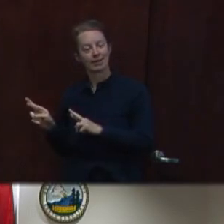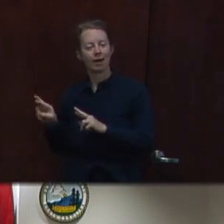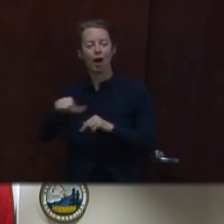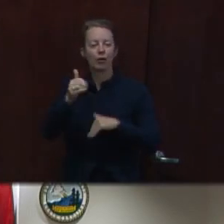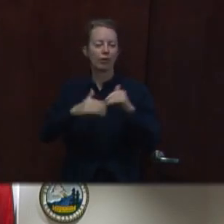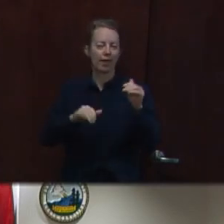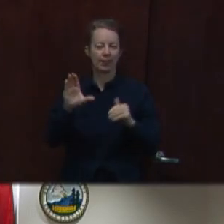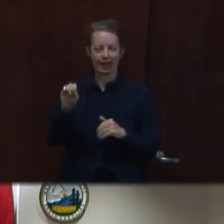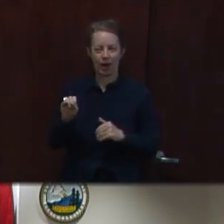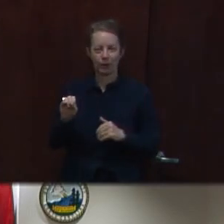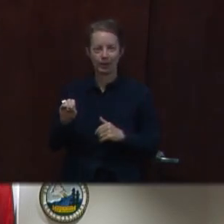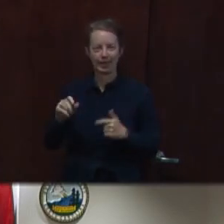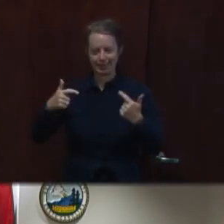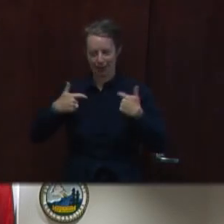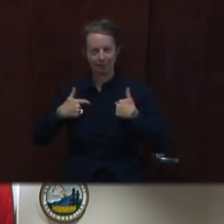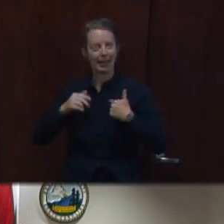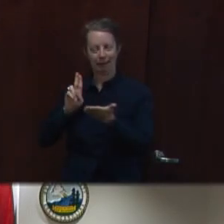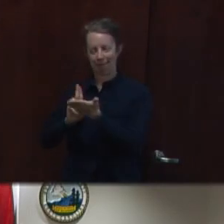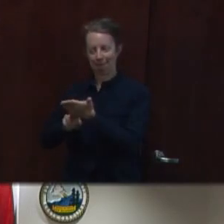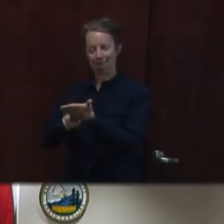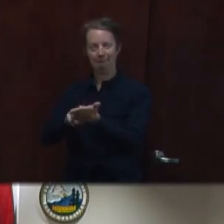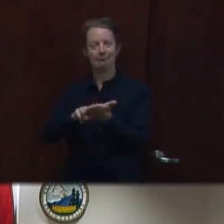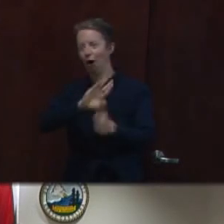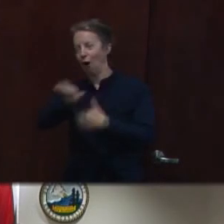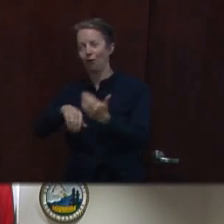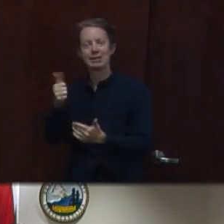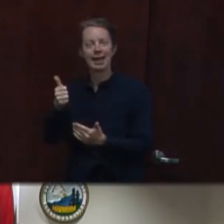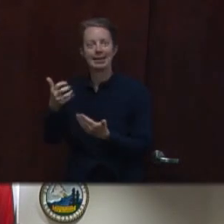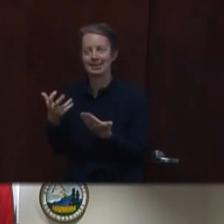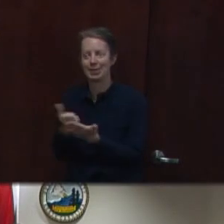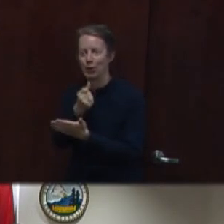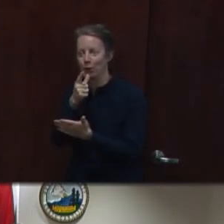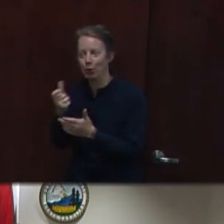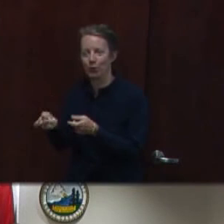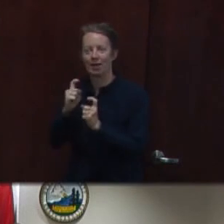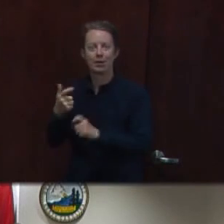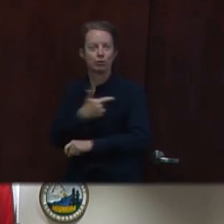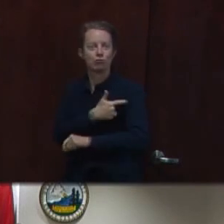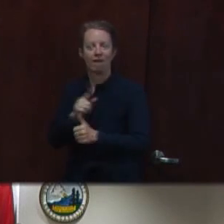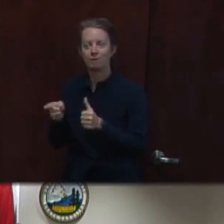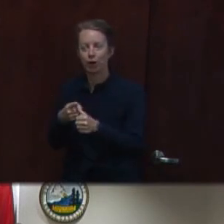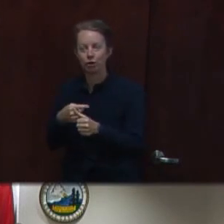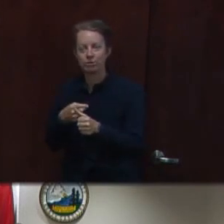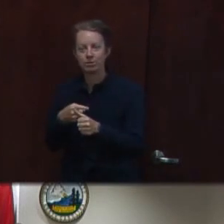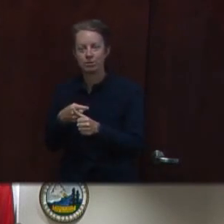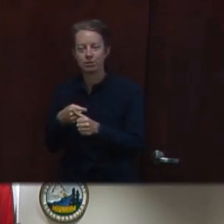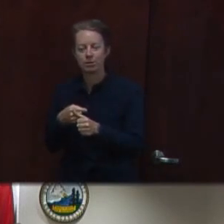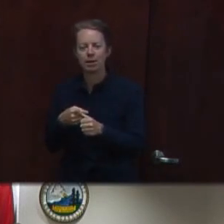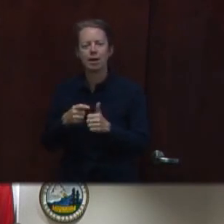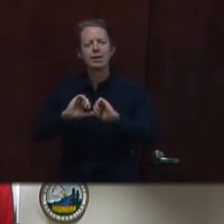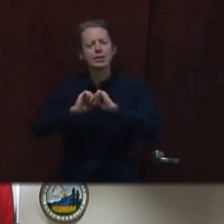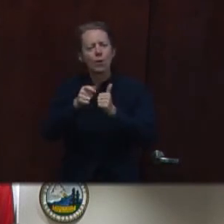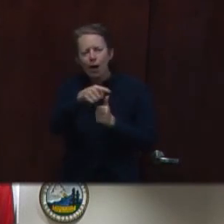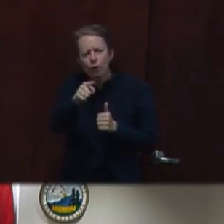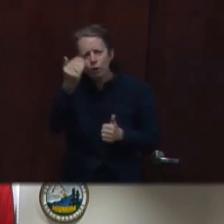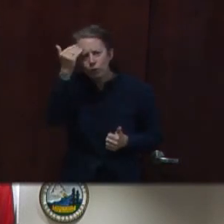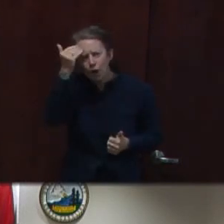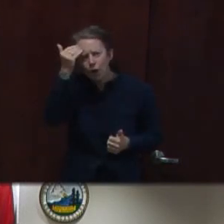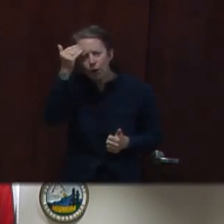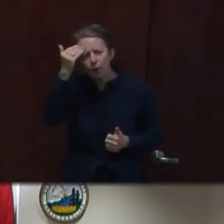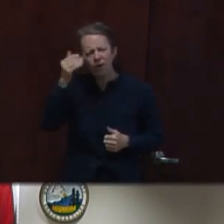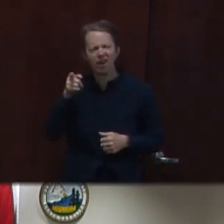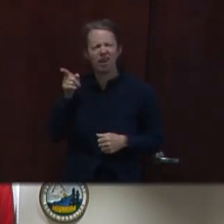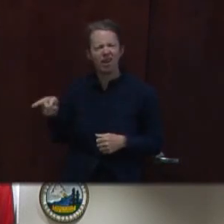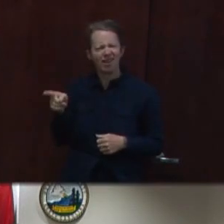county, I'm going to sign up with all 10 and see who I can get to first. But how are you going to know that, hey, this